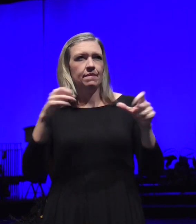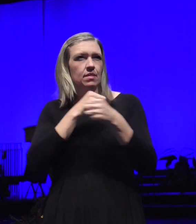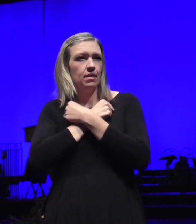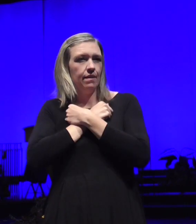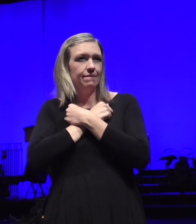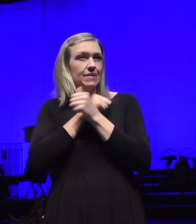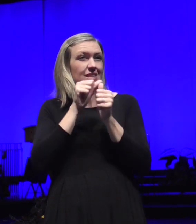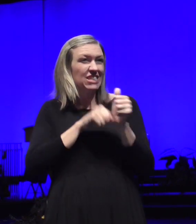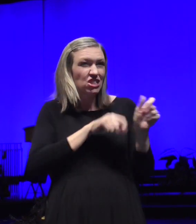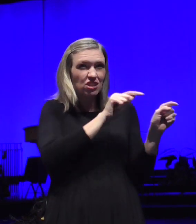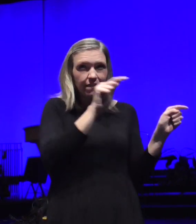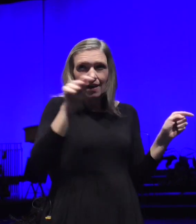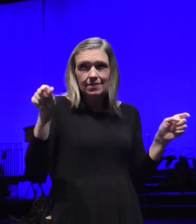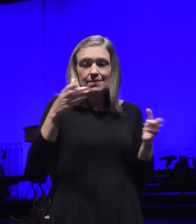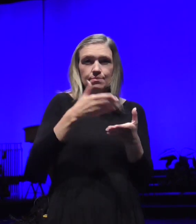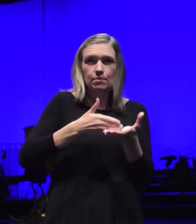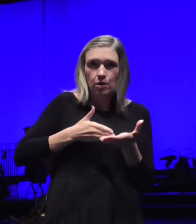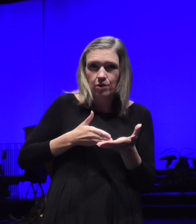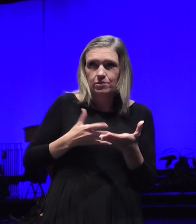that ingredients.